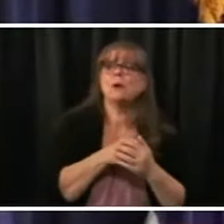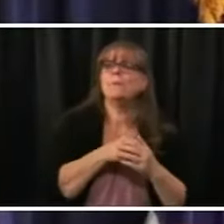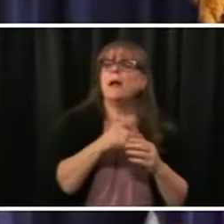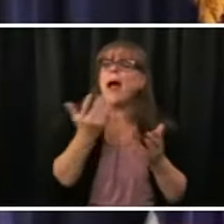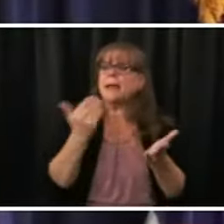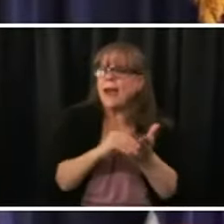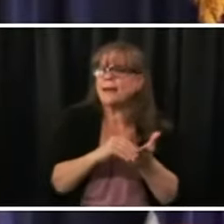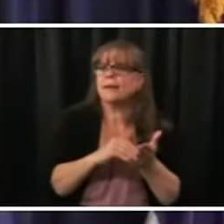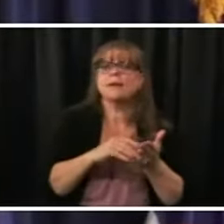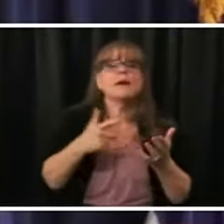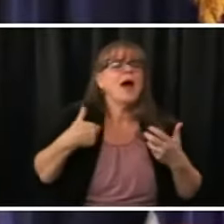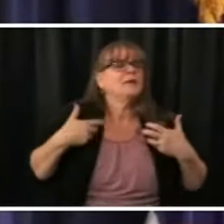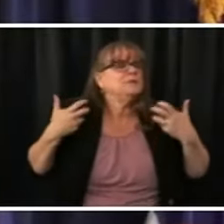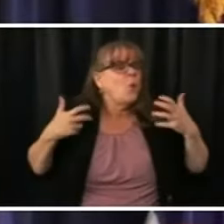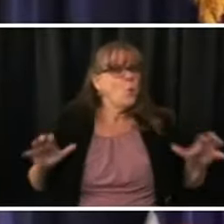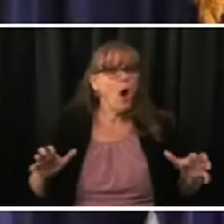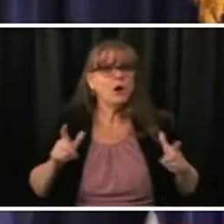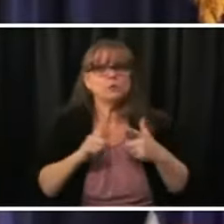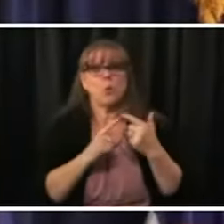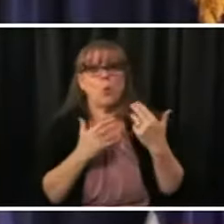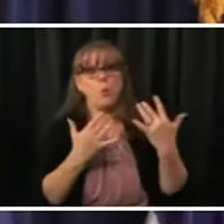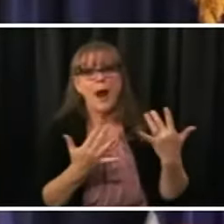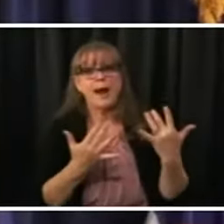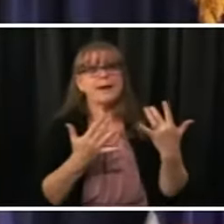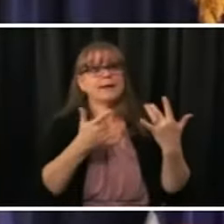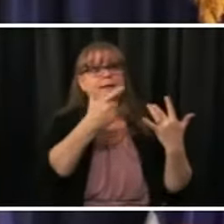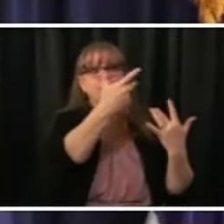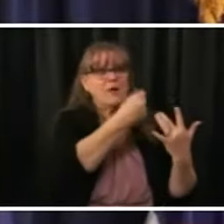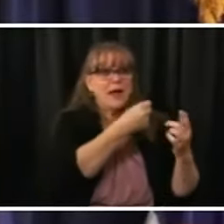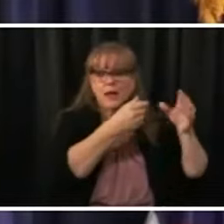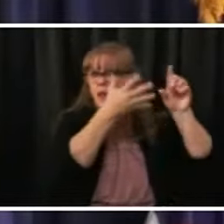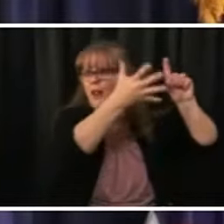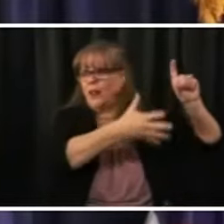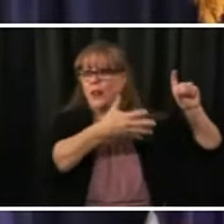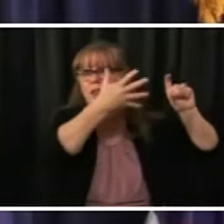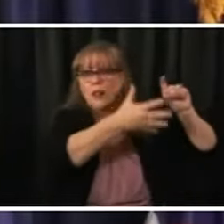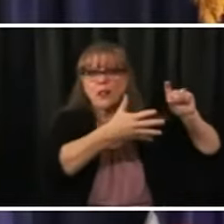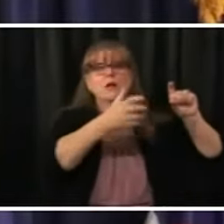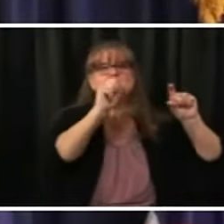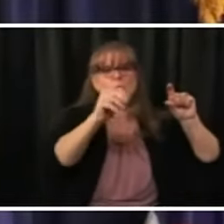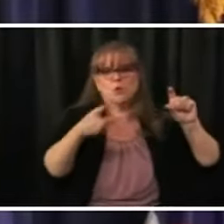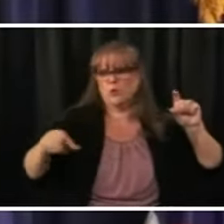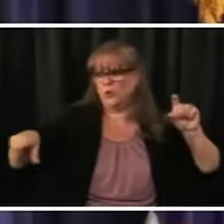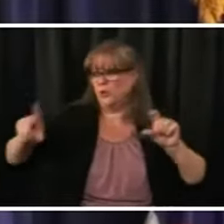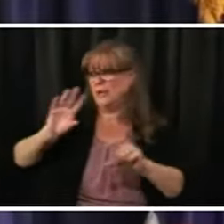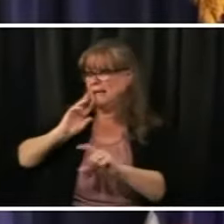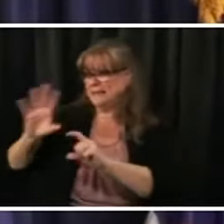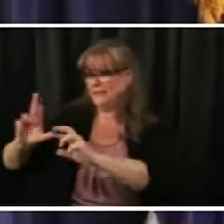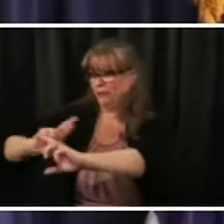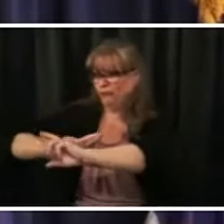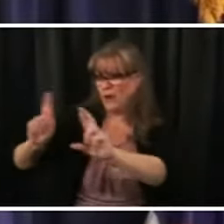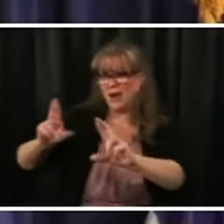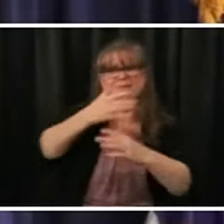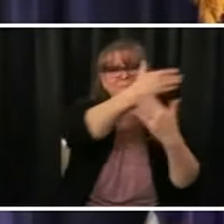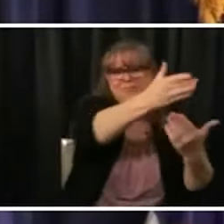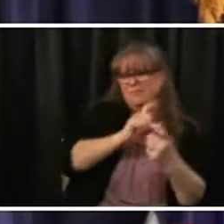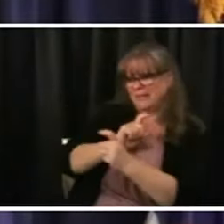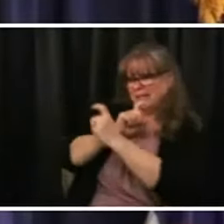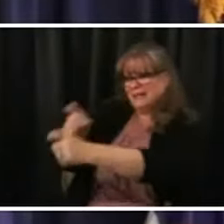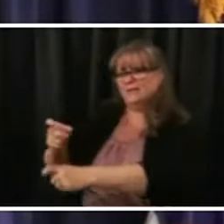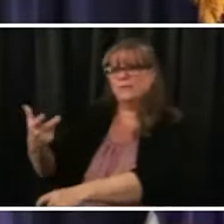the vaccine on shelves when there's plenty of willing folks 65 to 69 ready to receive it. Follow-up question? No, thank you.